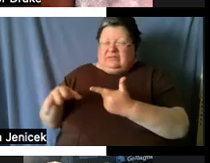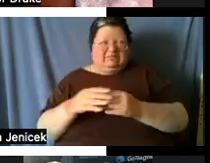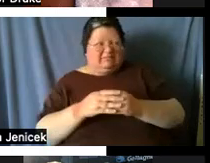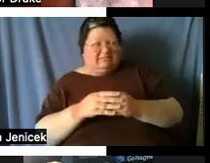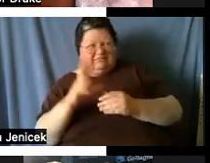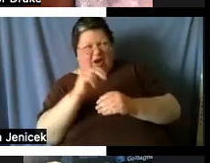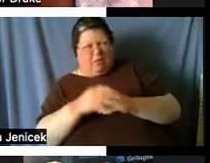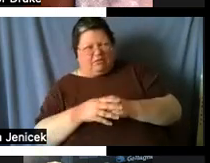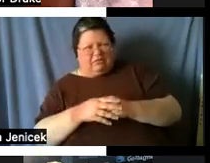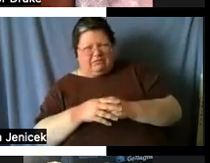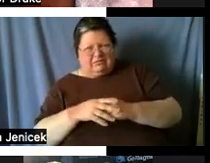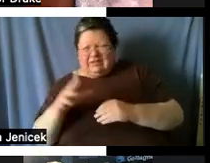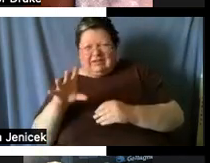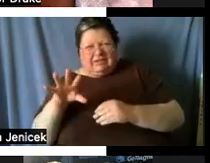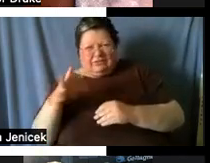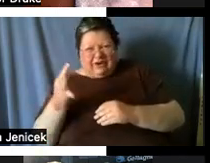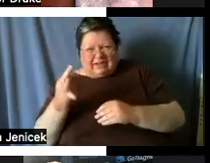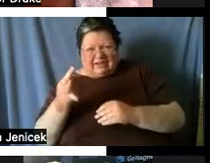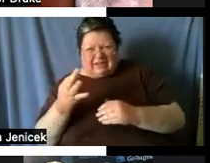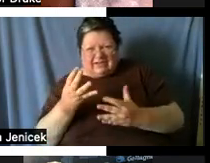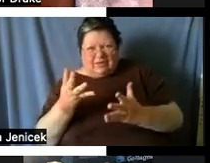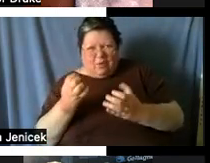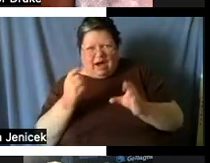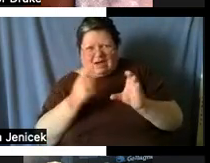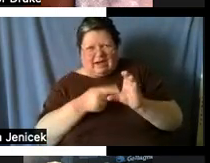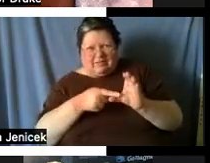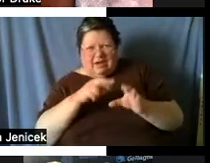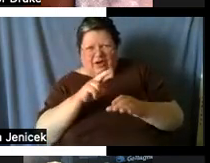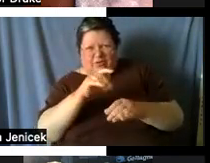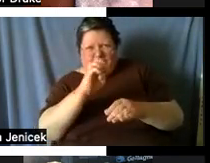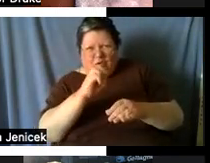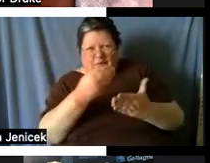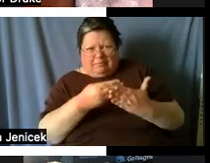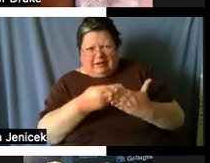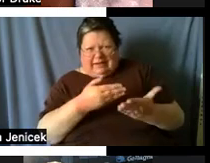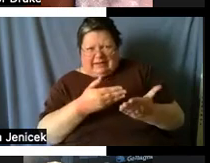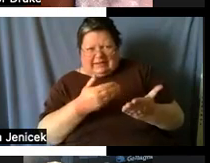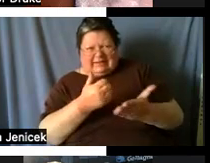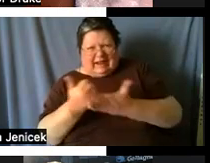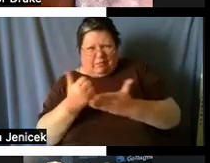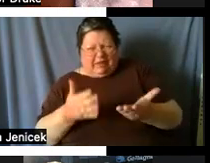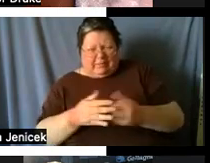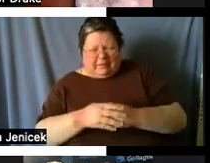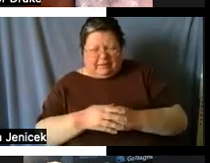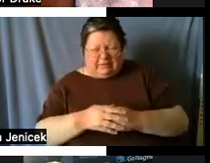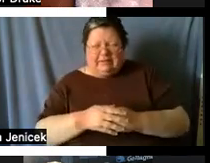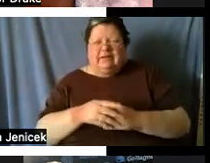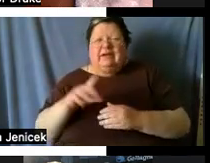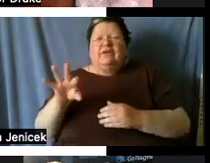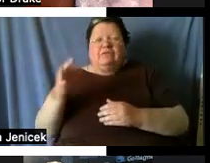No, France isn't interested in communist rubles. That doesn't help them. Okay, France would